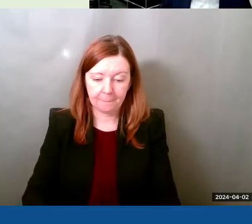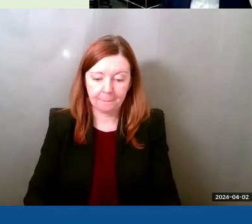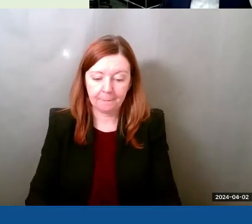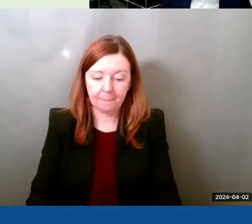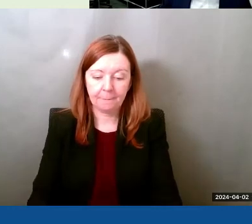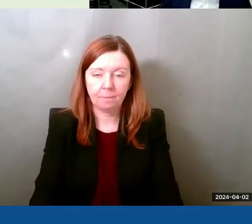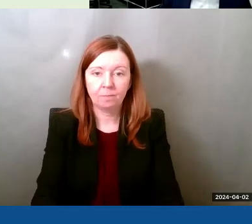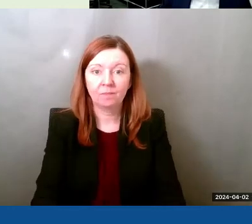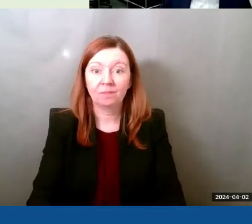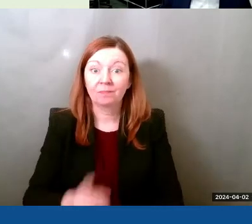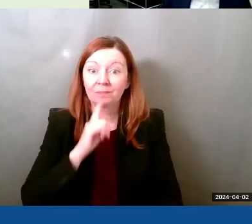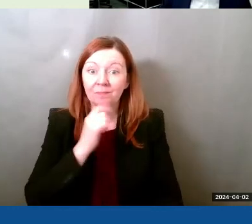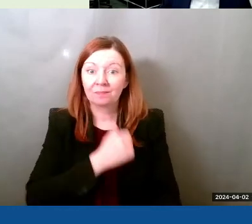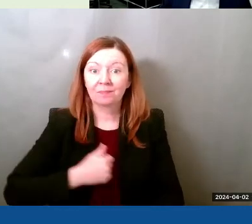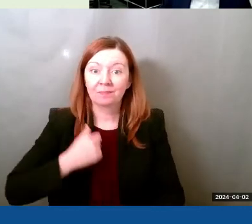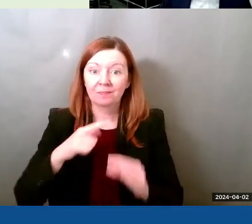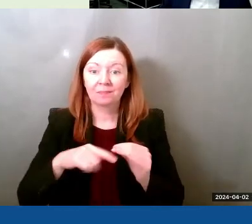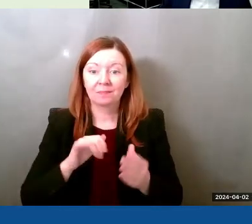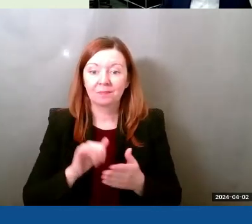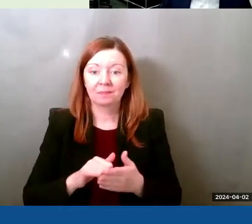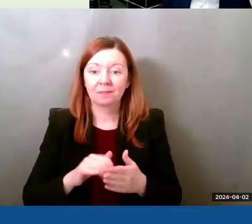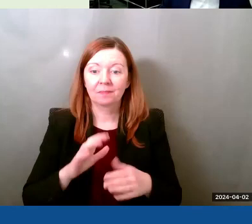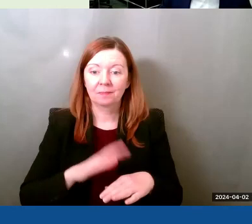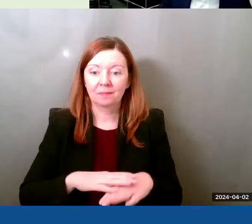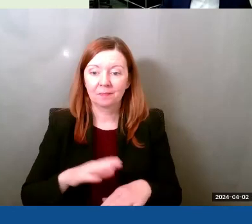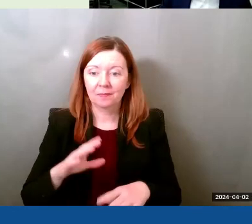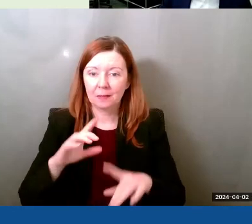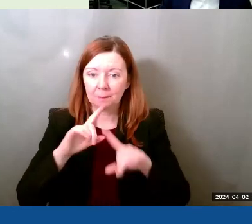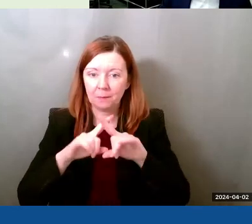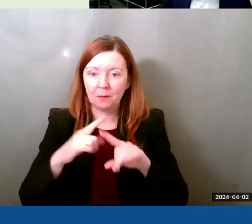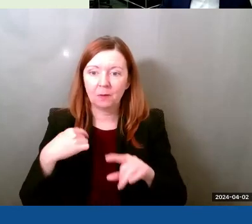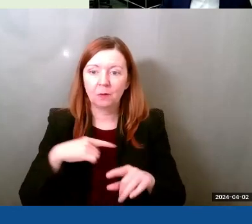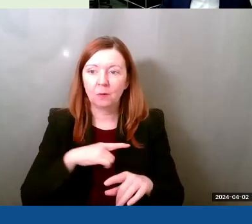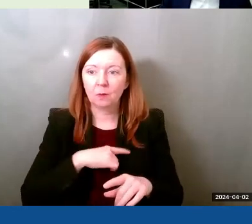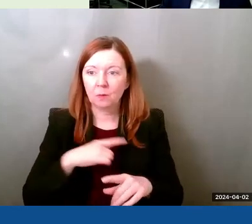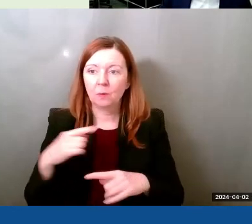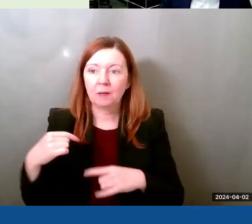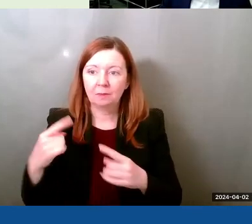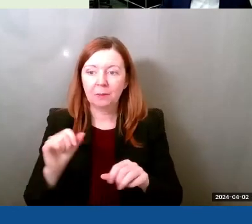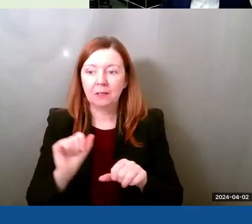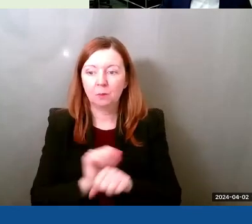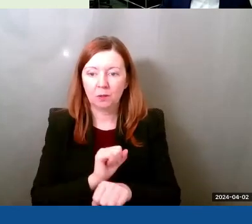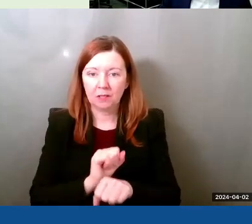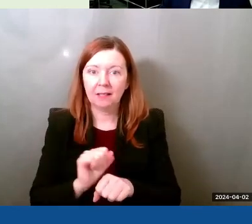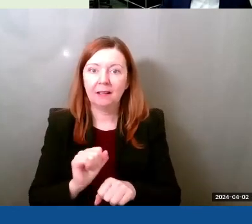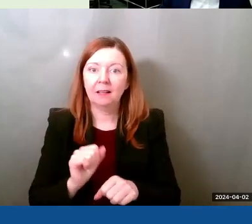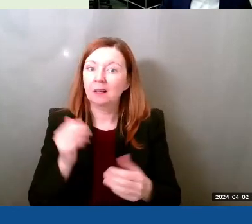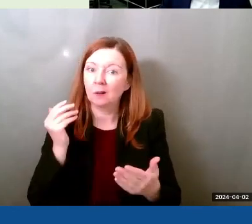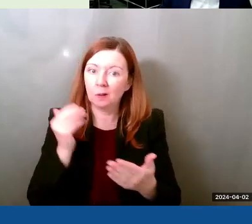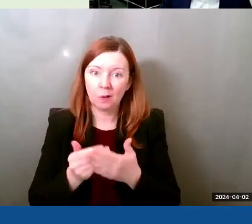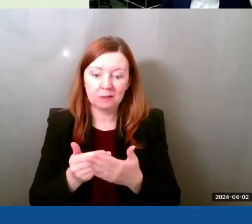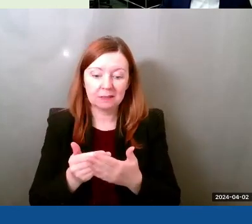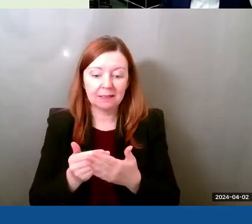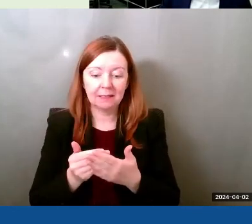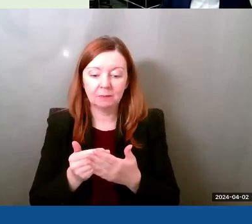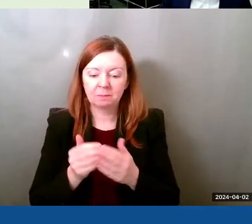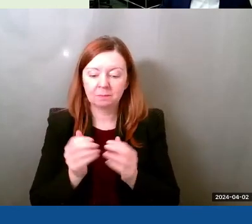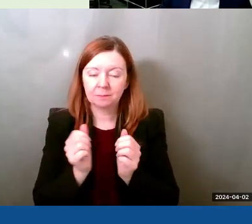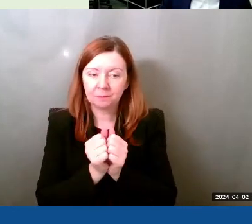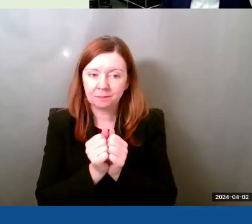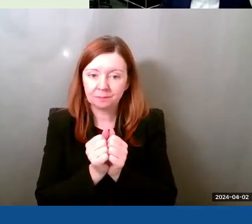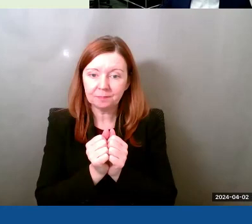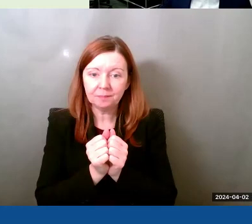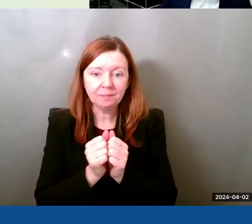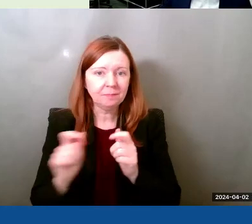Sure. Sorry about that, Alex. I was on mute. Yeah, we've been working certainly closely with